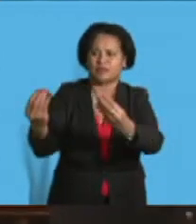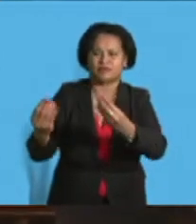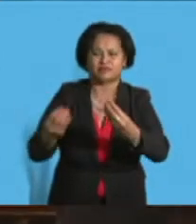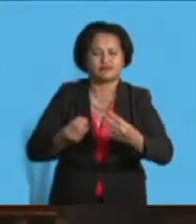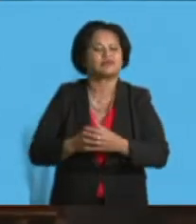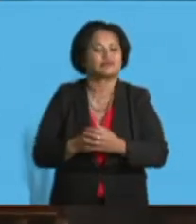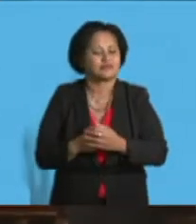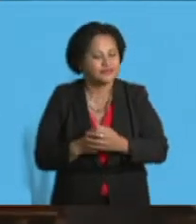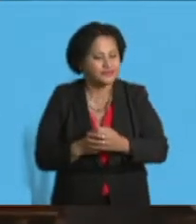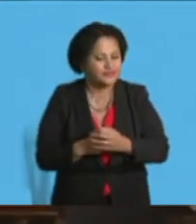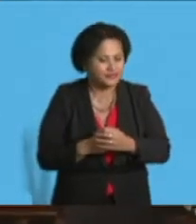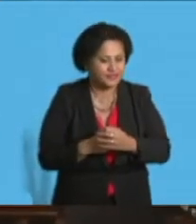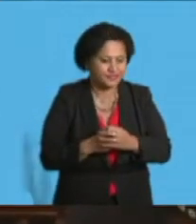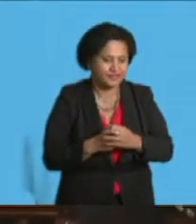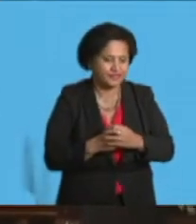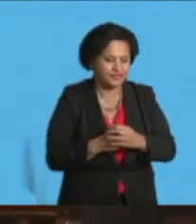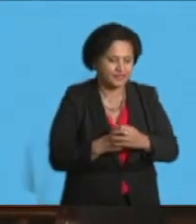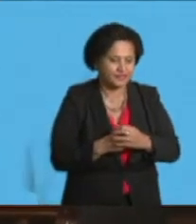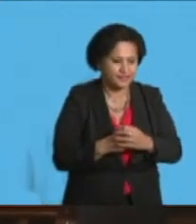Madam Speaker,